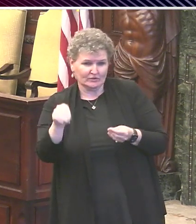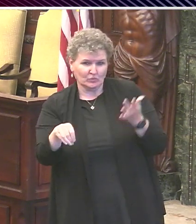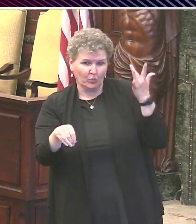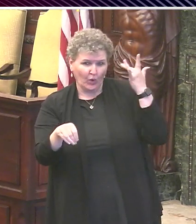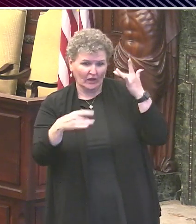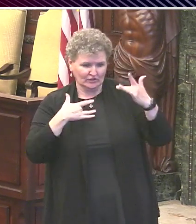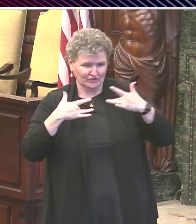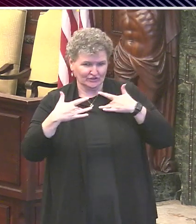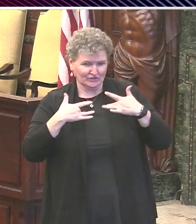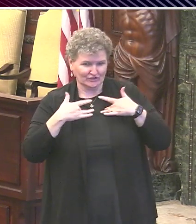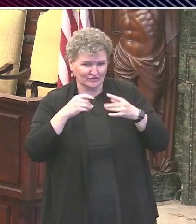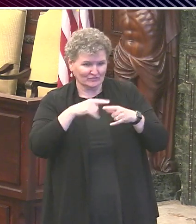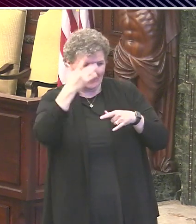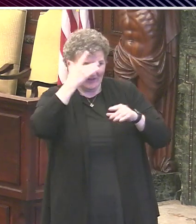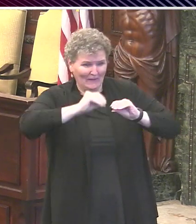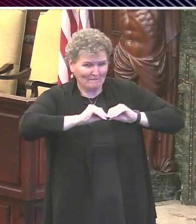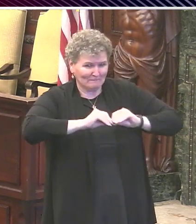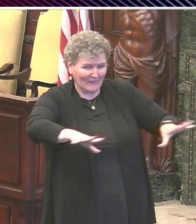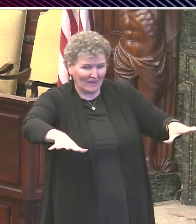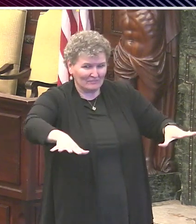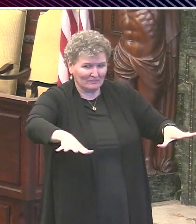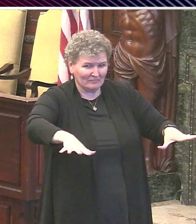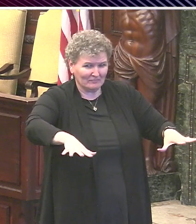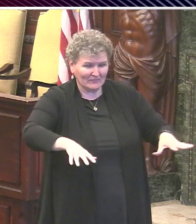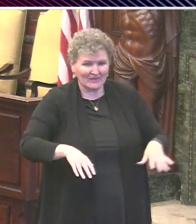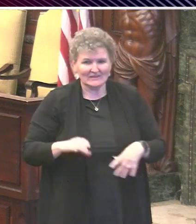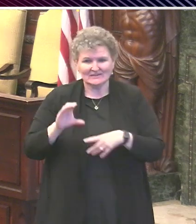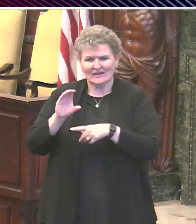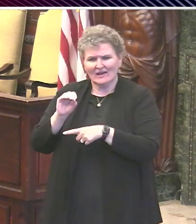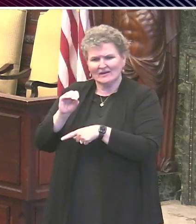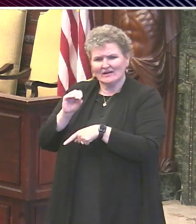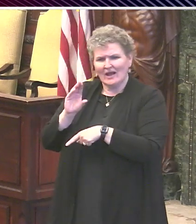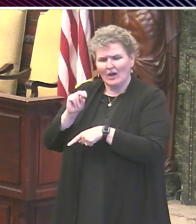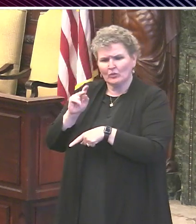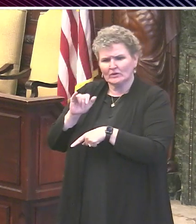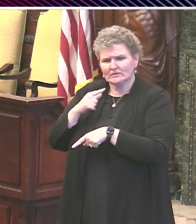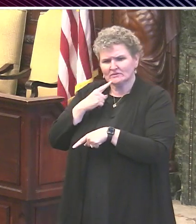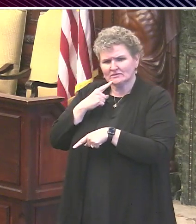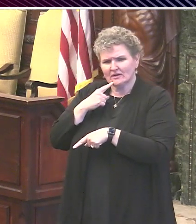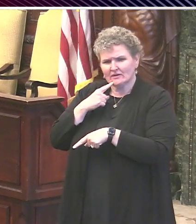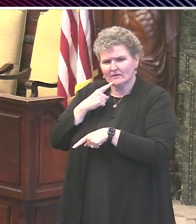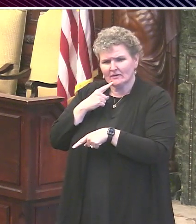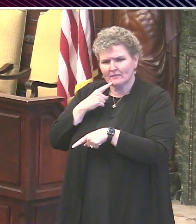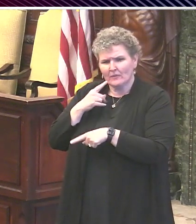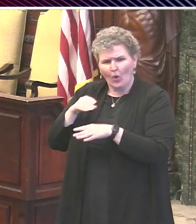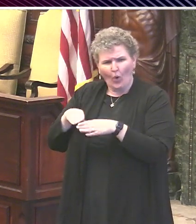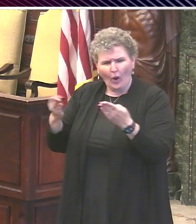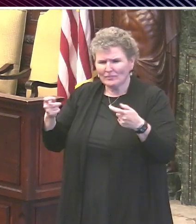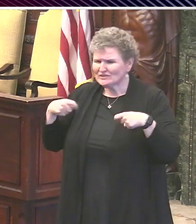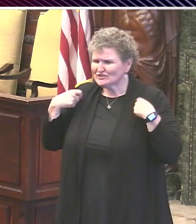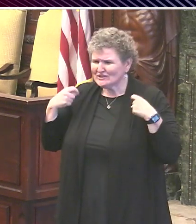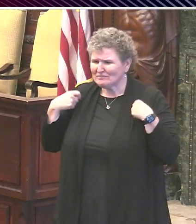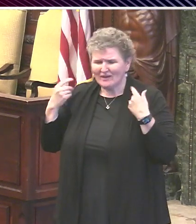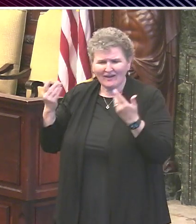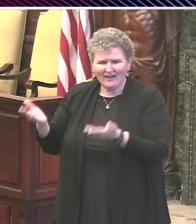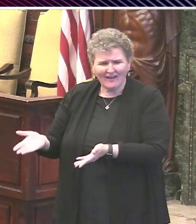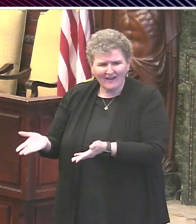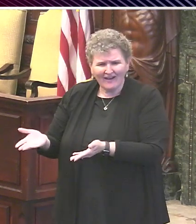about an escalation. And now the city of Philadelphia says, but we're opening up gyms. And that's